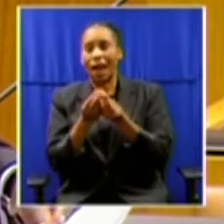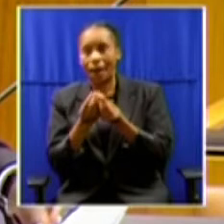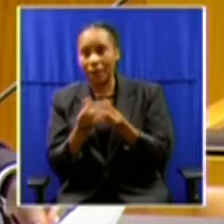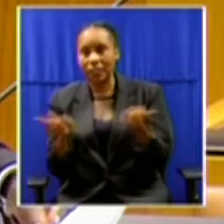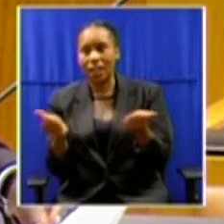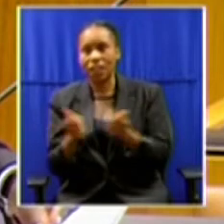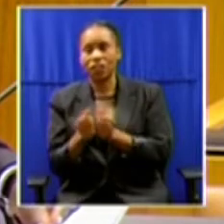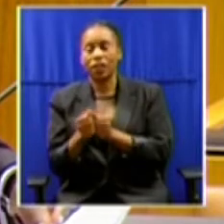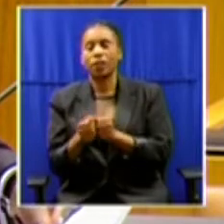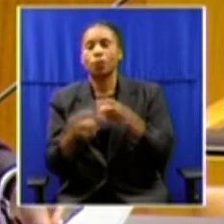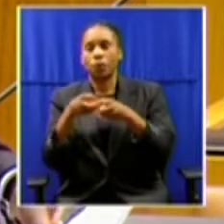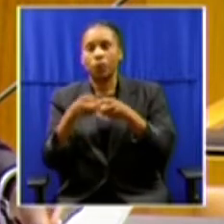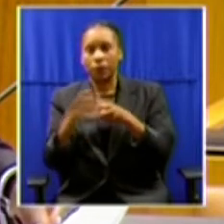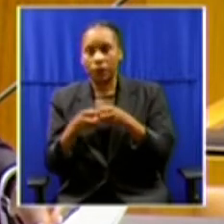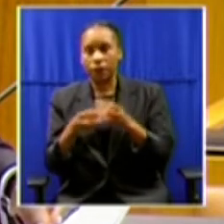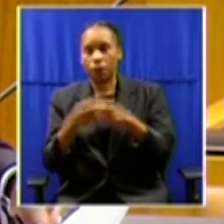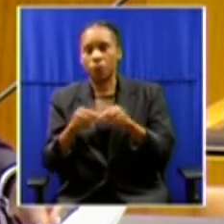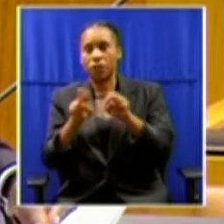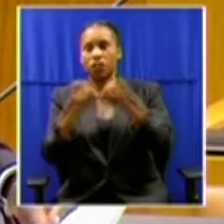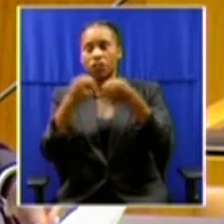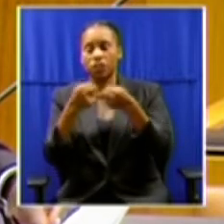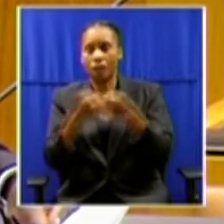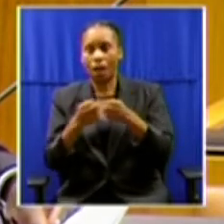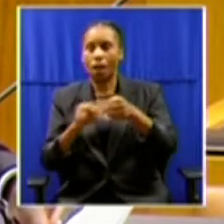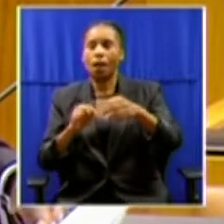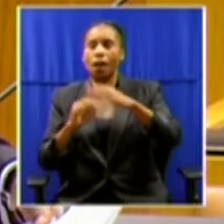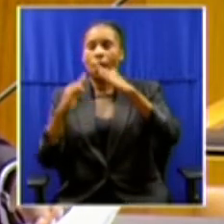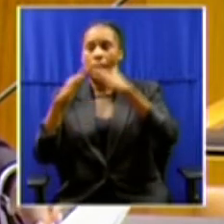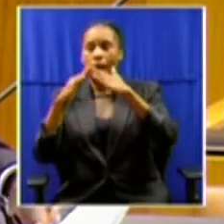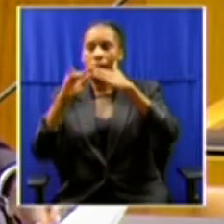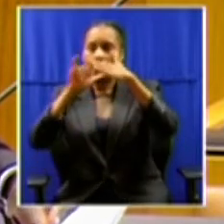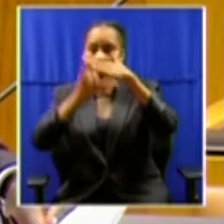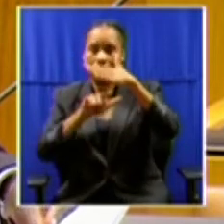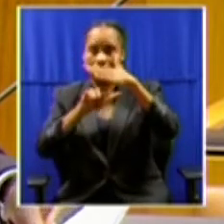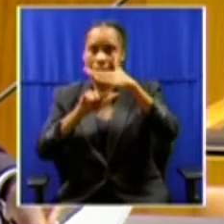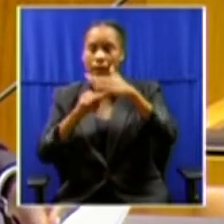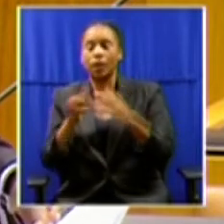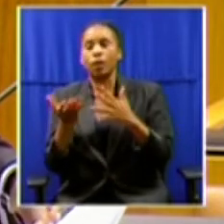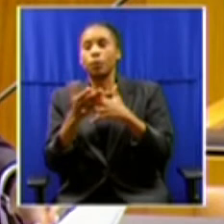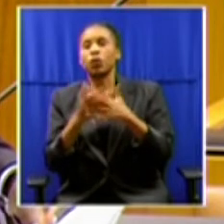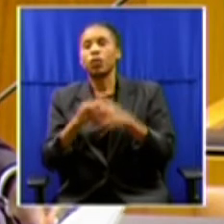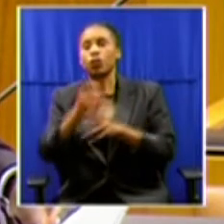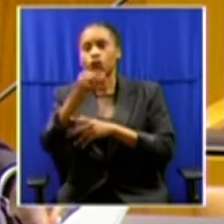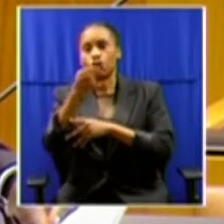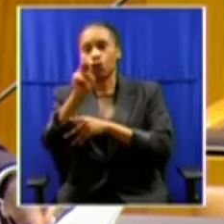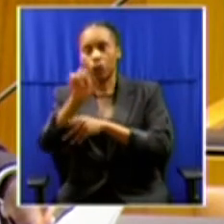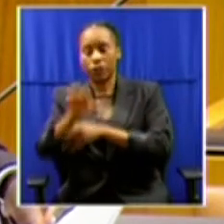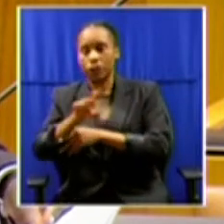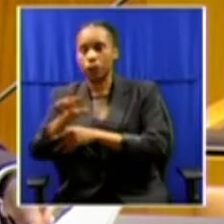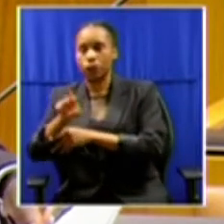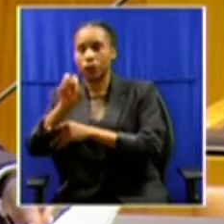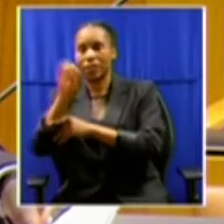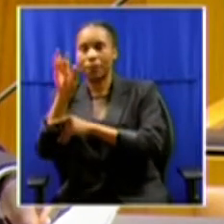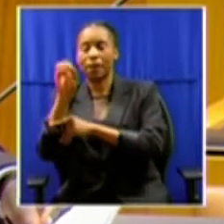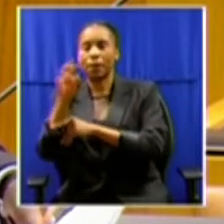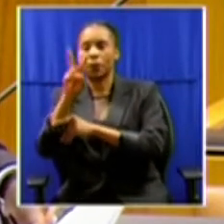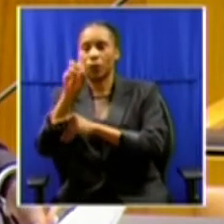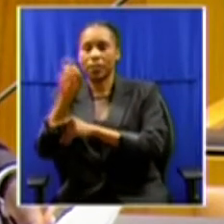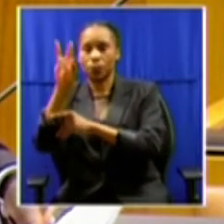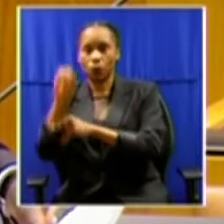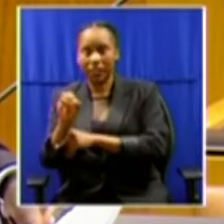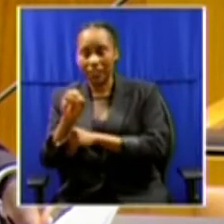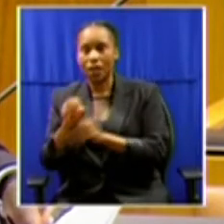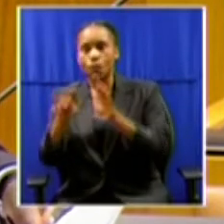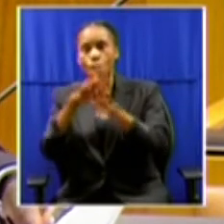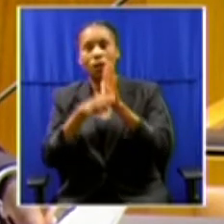since COVID-19 national lockdown level 3, that is between June to September 2020. These programs offered by the